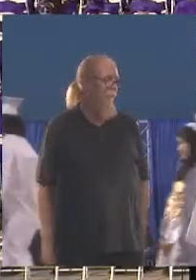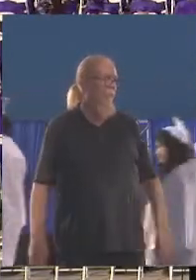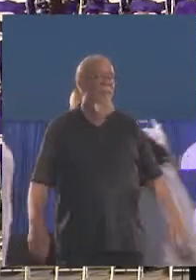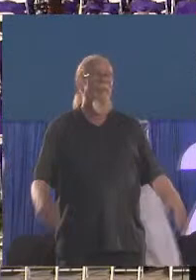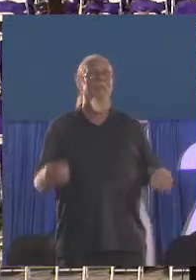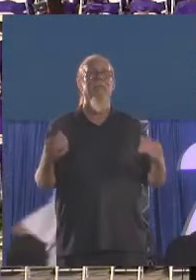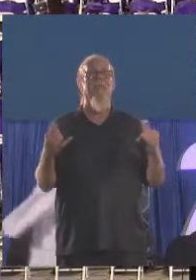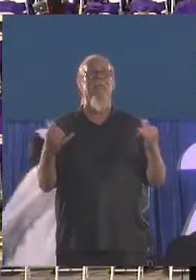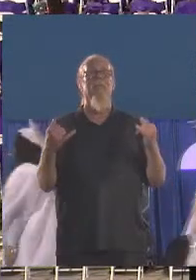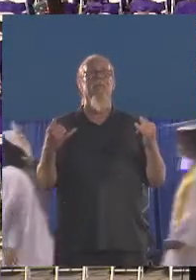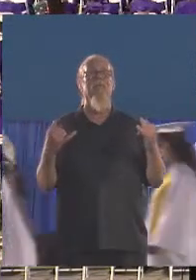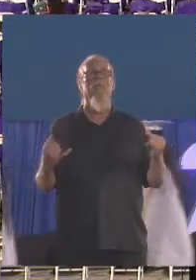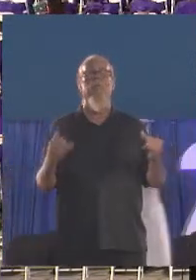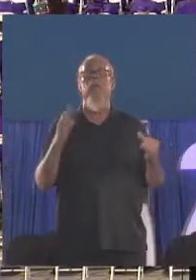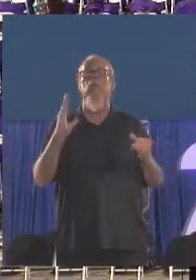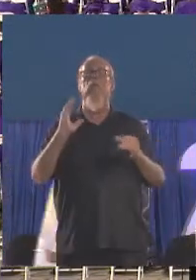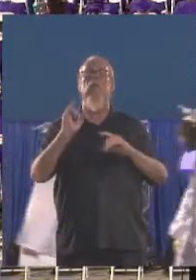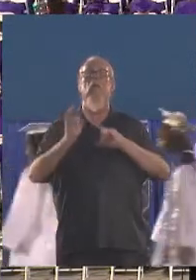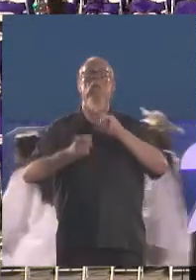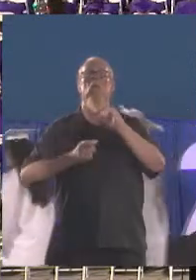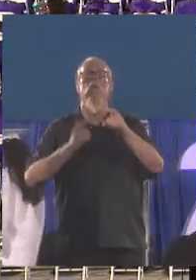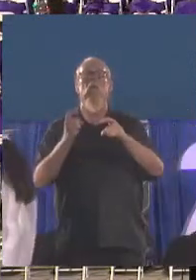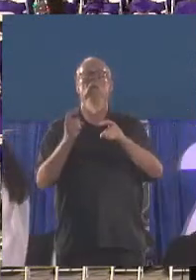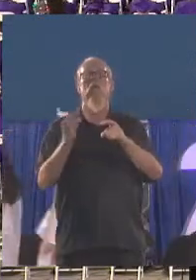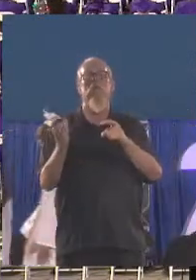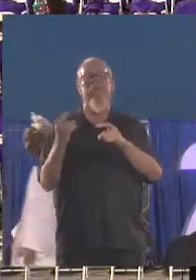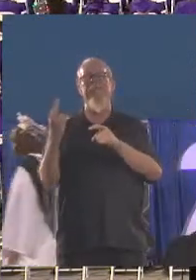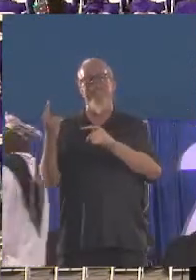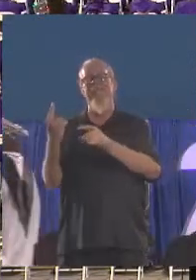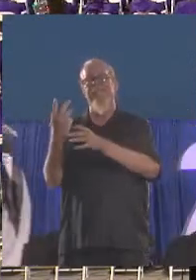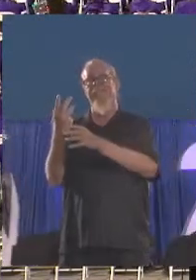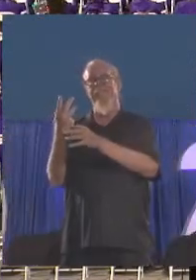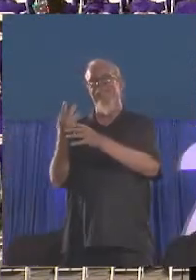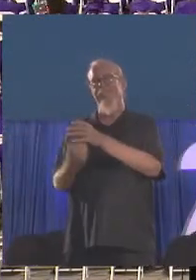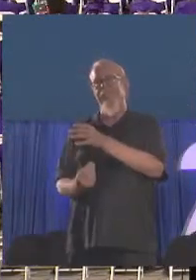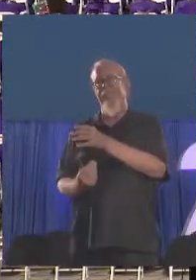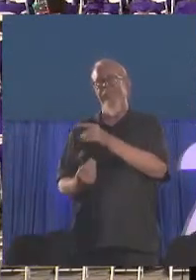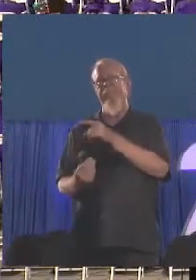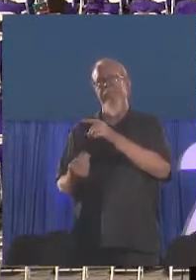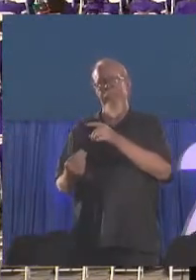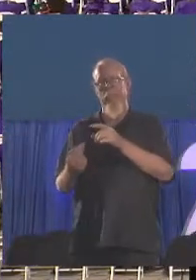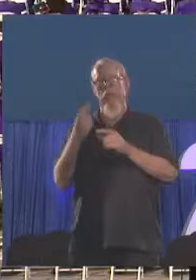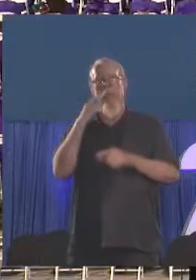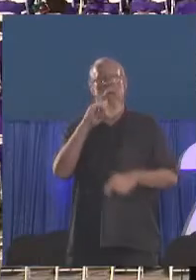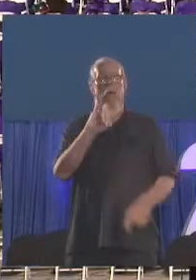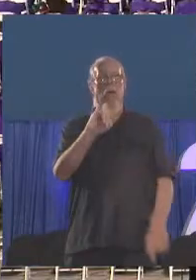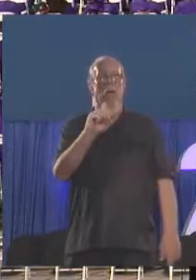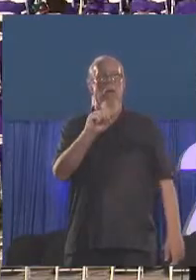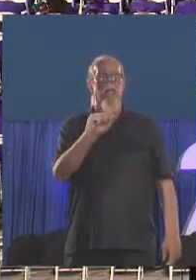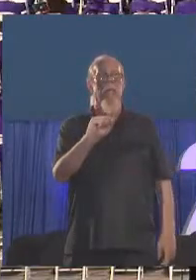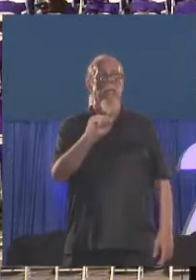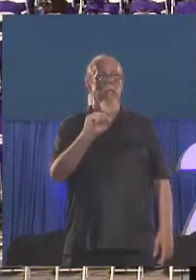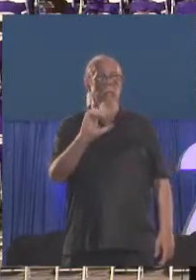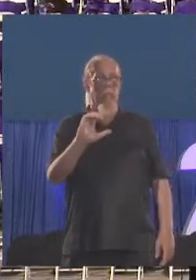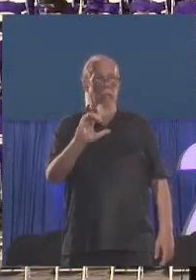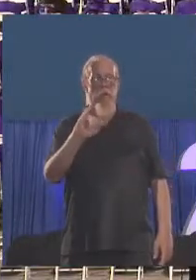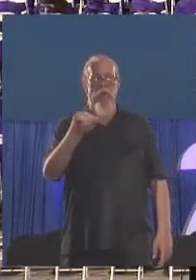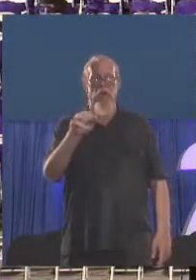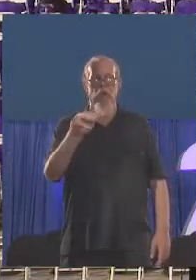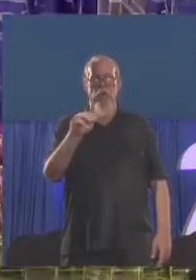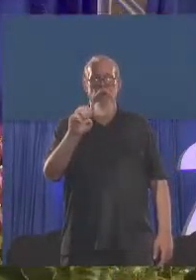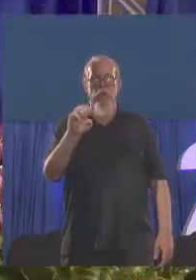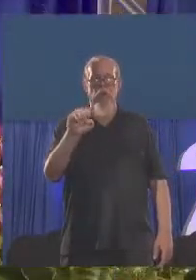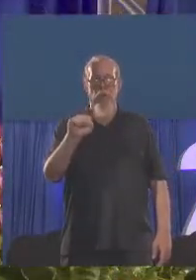At this time, we will award a posthumous diploma for Isaac James